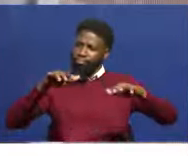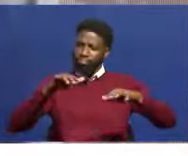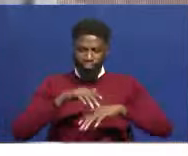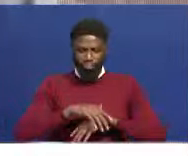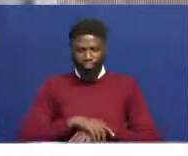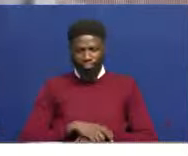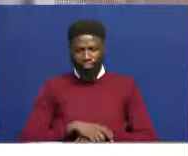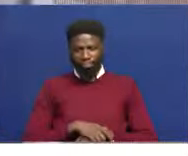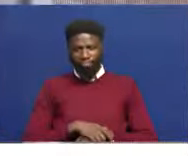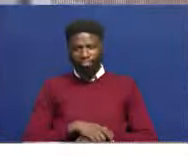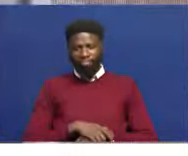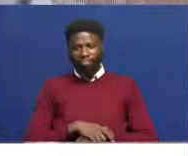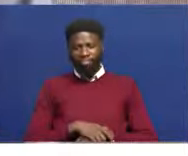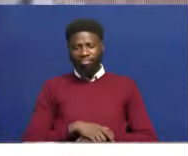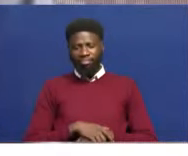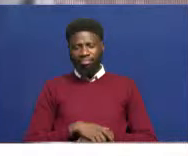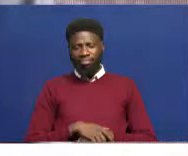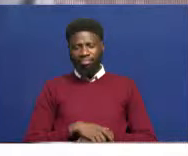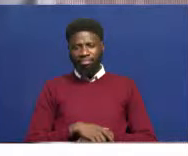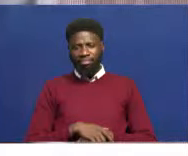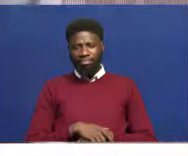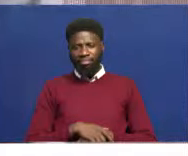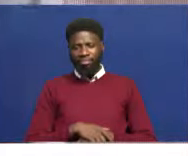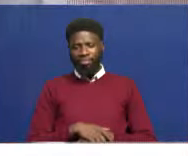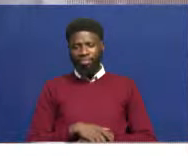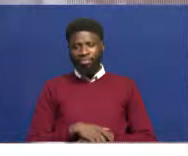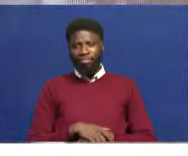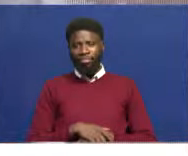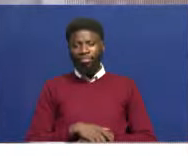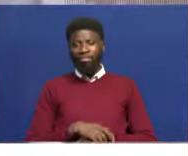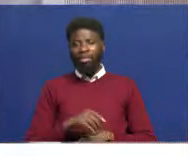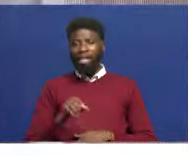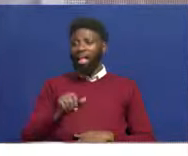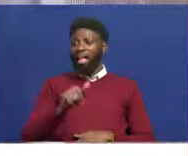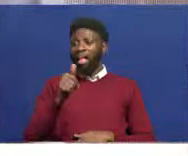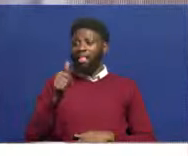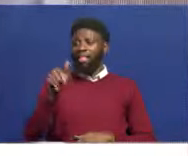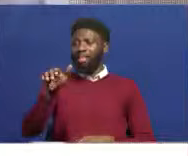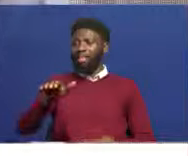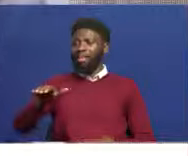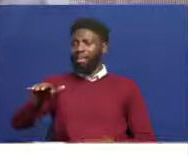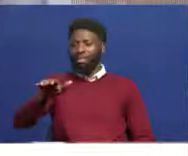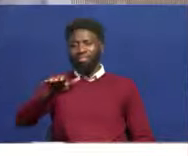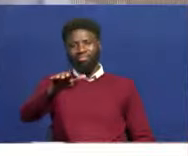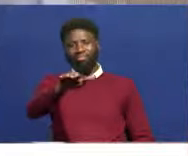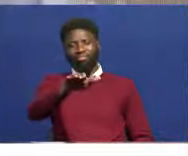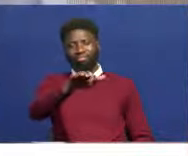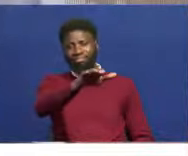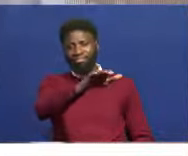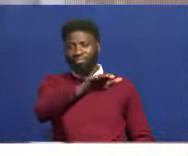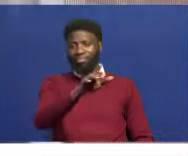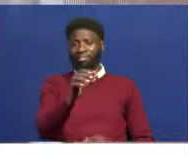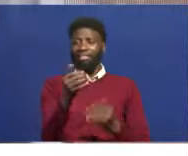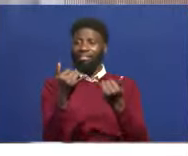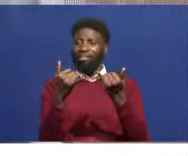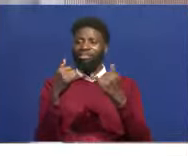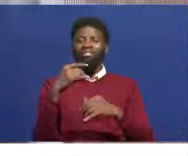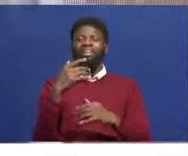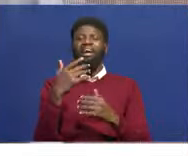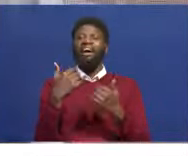floods continuously for the last 5 years, while other areas are suffering